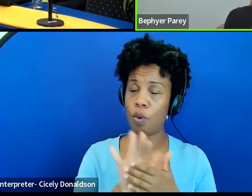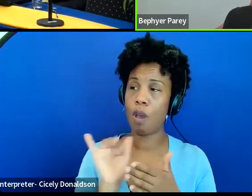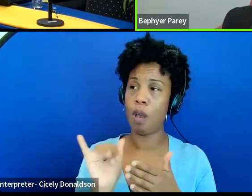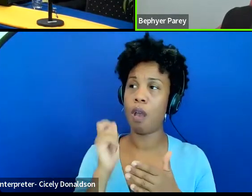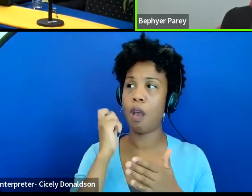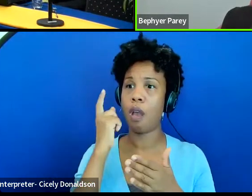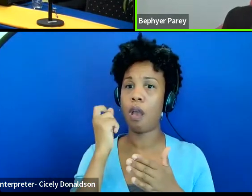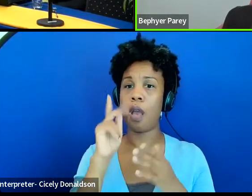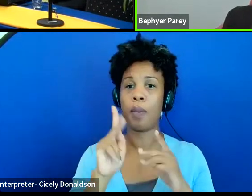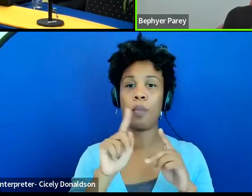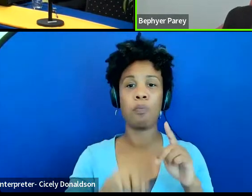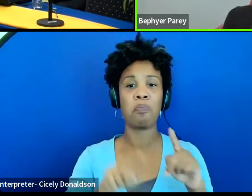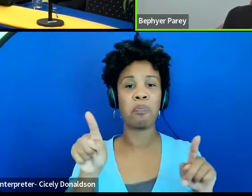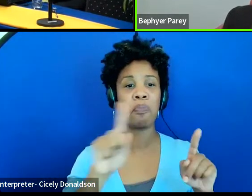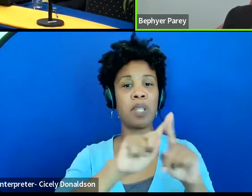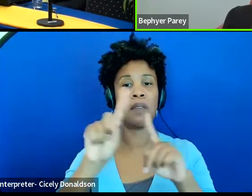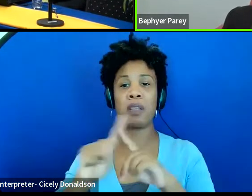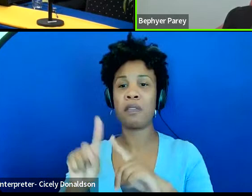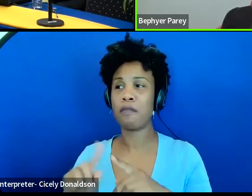among people. Thank you.